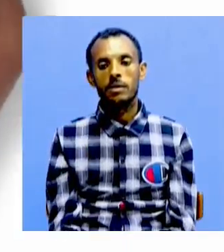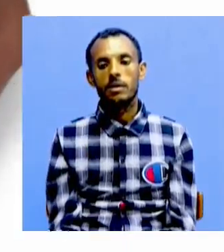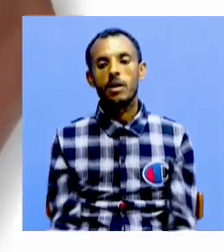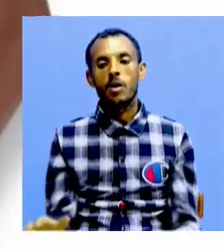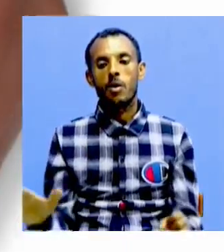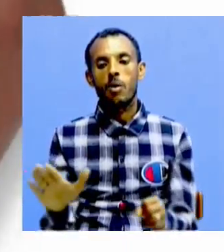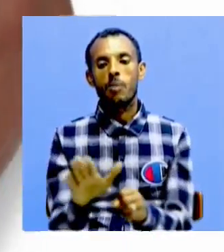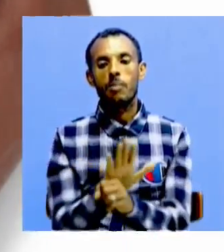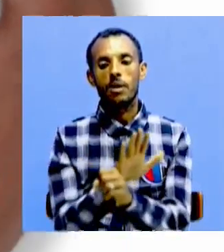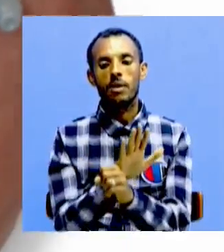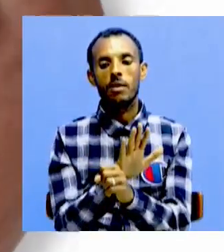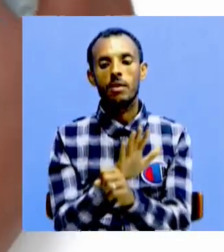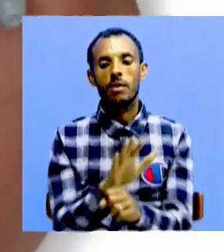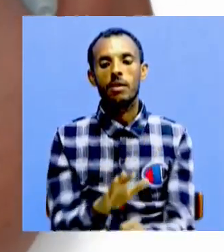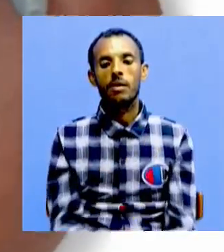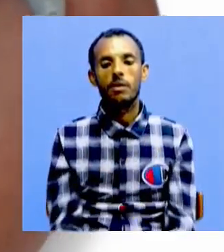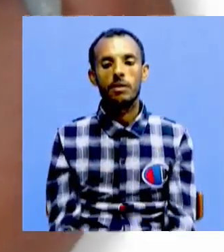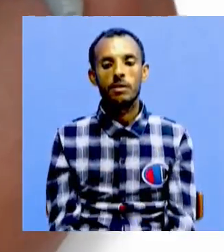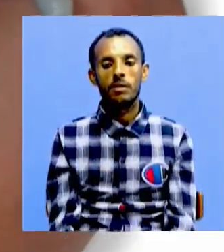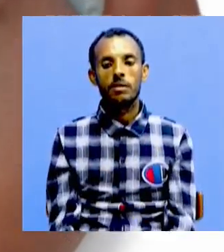complete